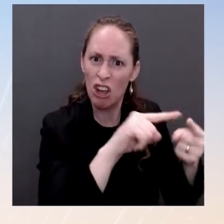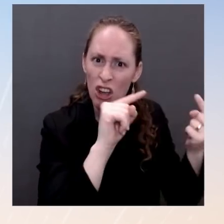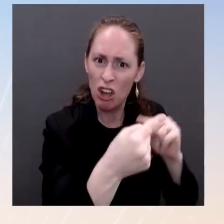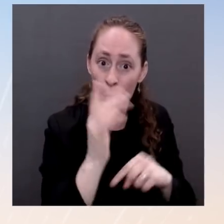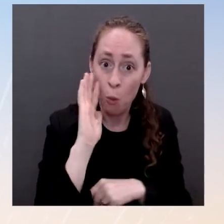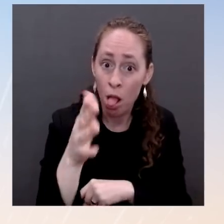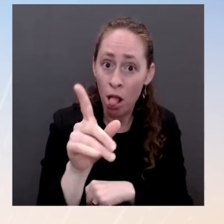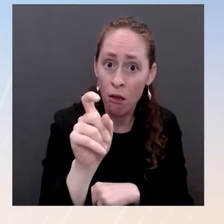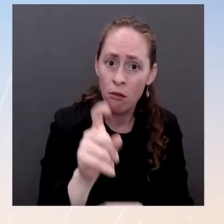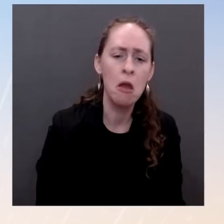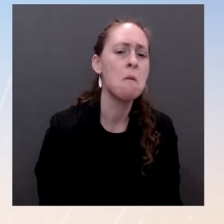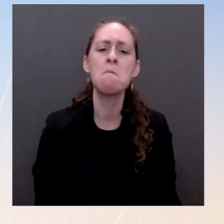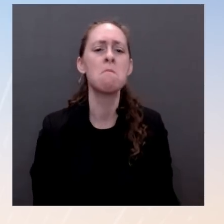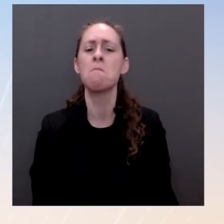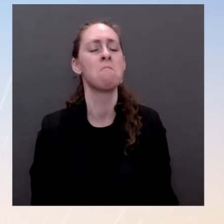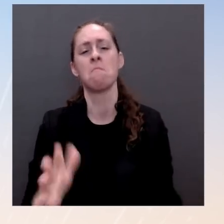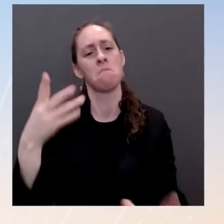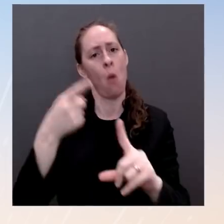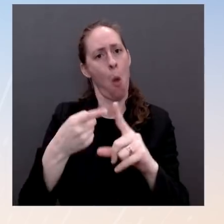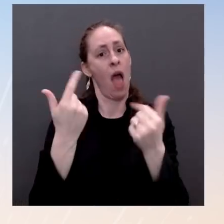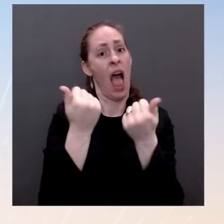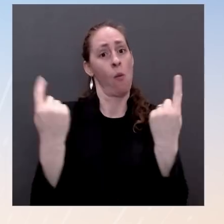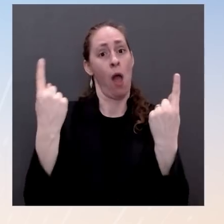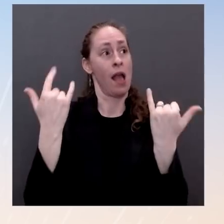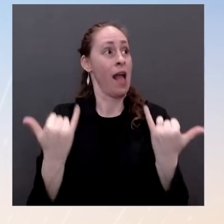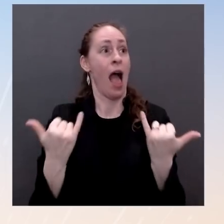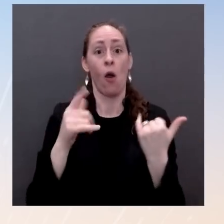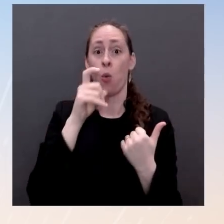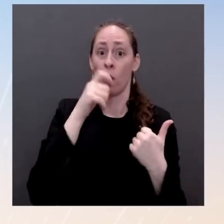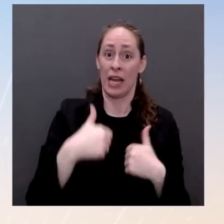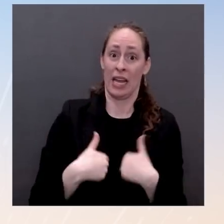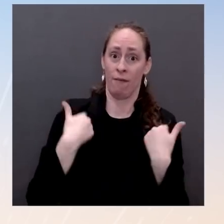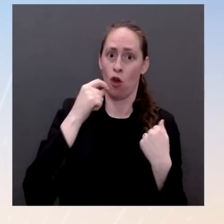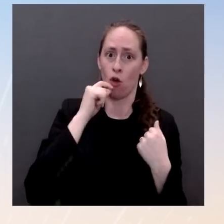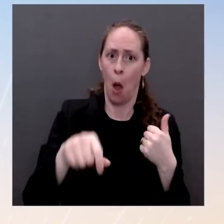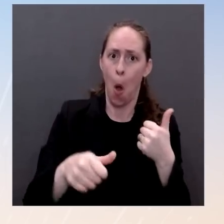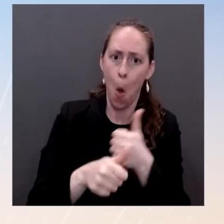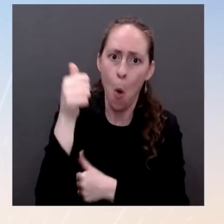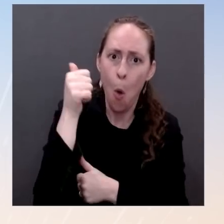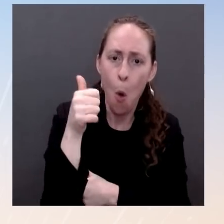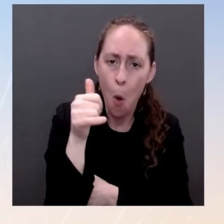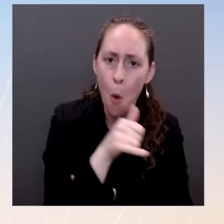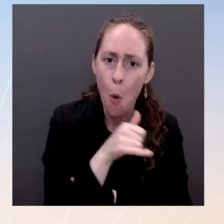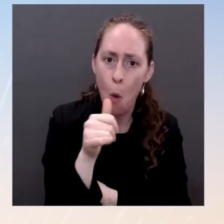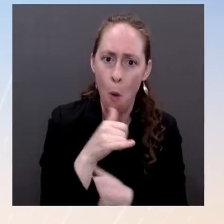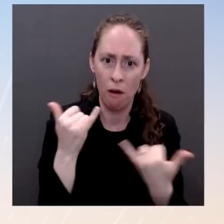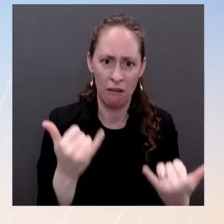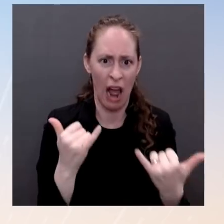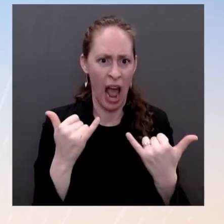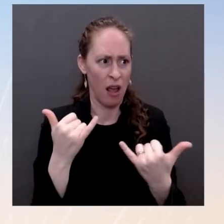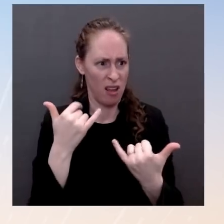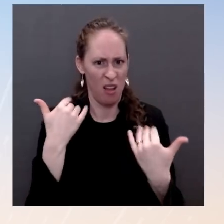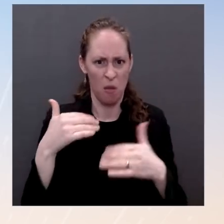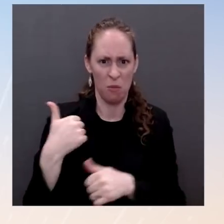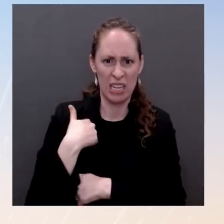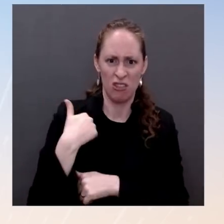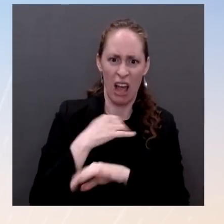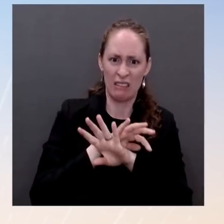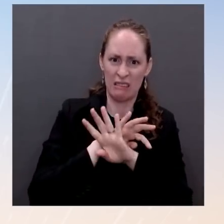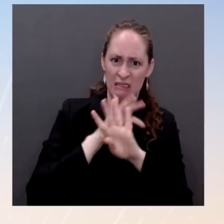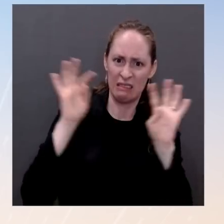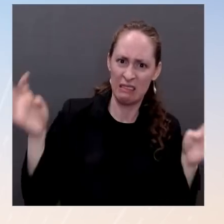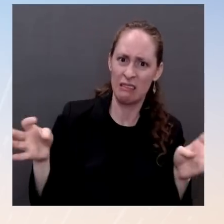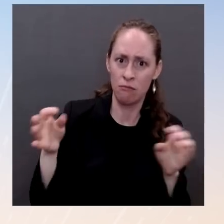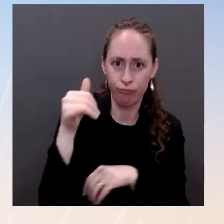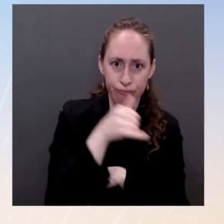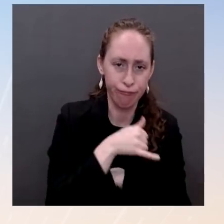one of the biggest militaries in the world, that there would be serious risk to civilians. That's, I think, what he was conveying. And with the Ukrainian president slated to be